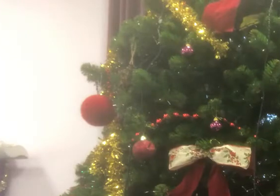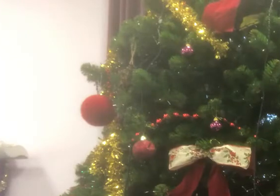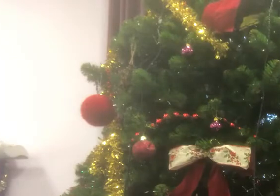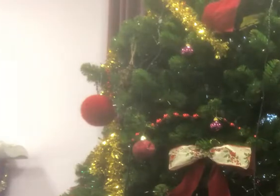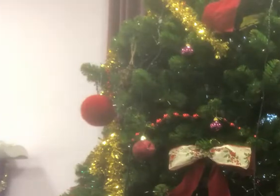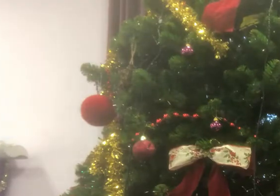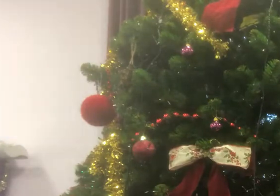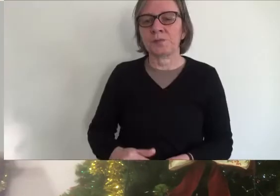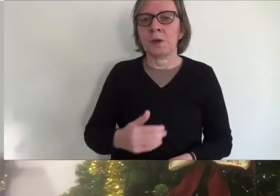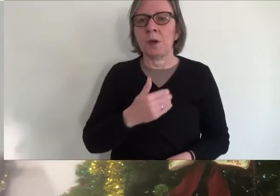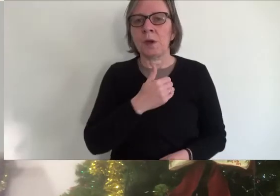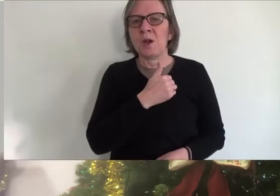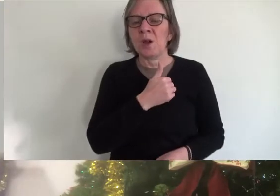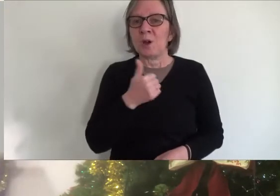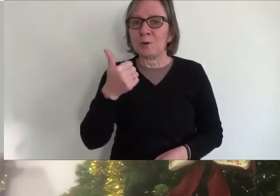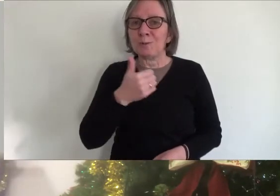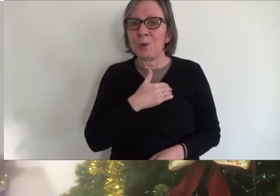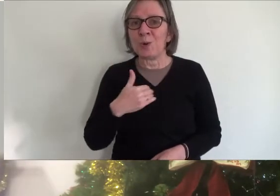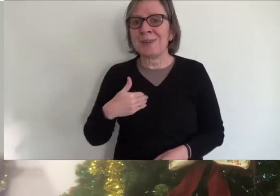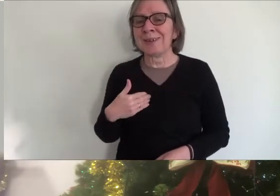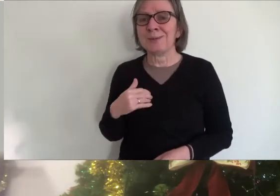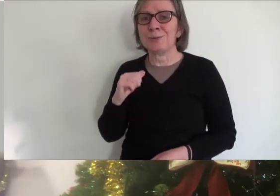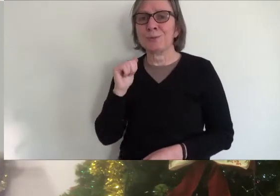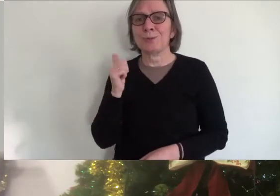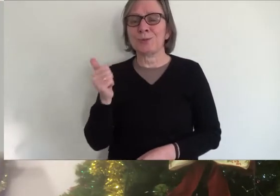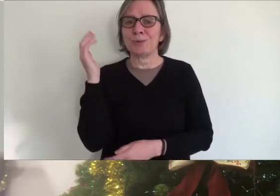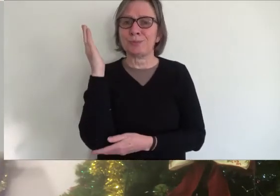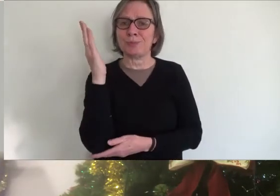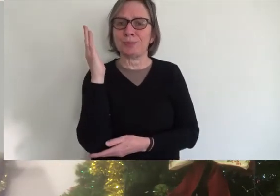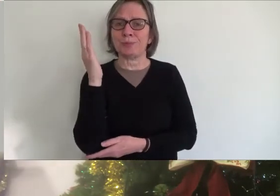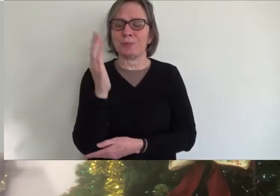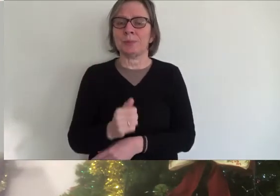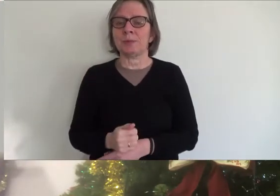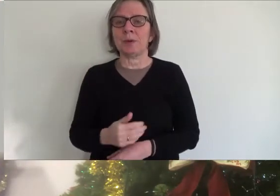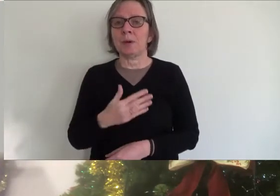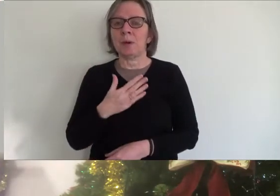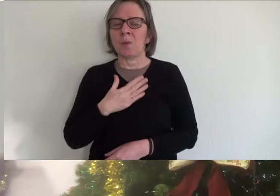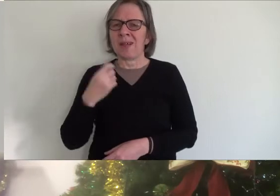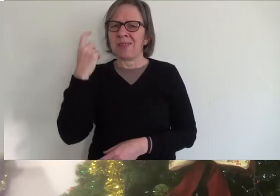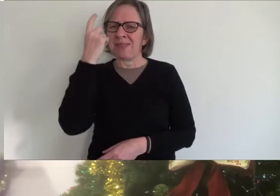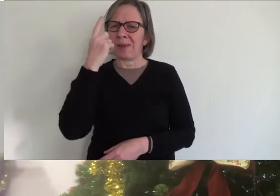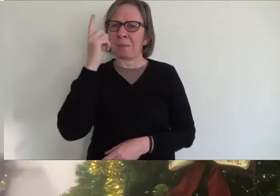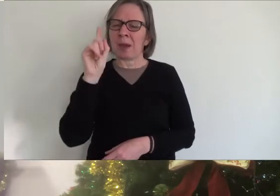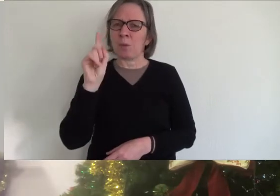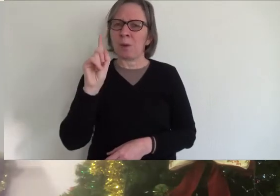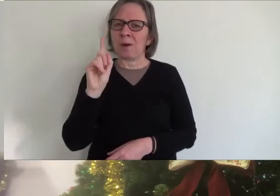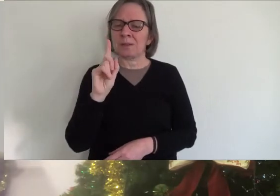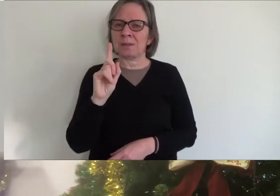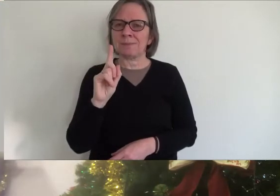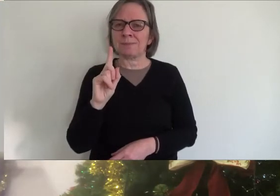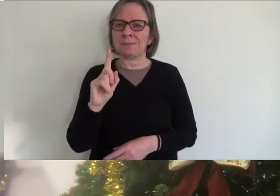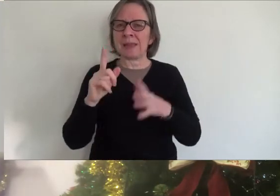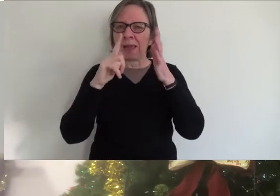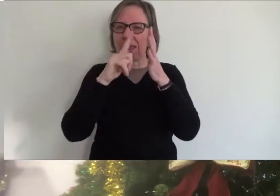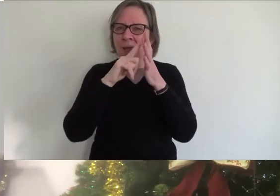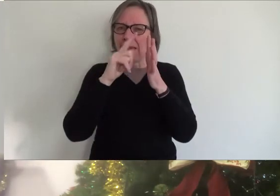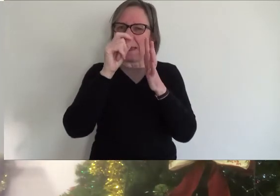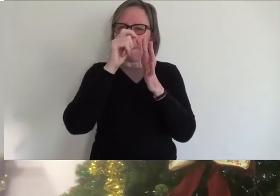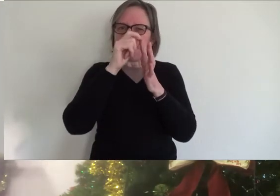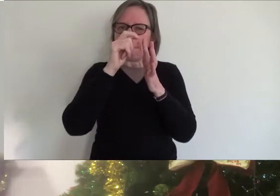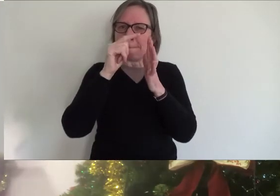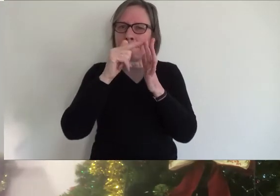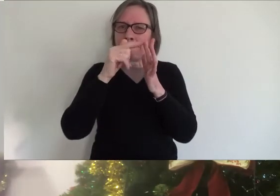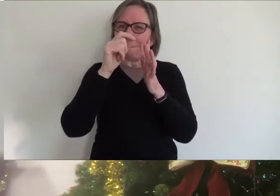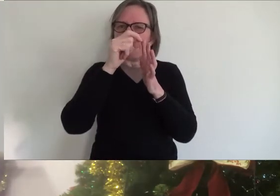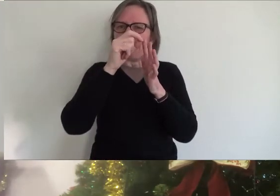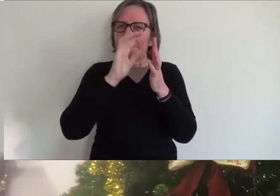Good morning, everyone. It's good to be able to share with you again. I want us to think this morning about the Epiphany.